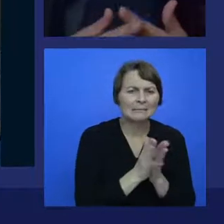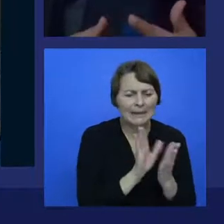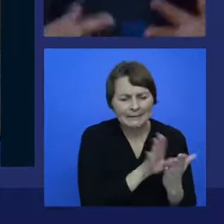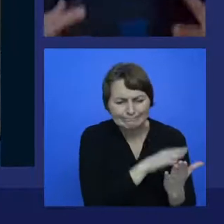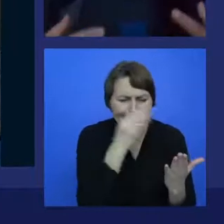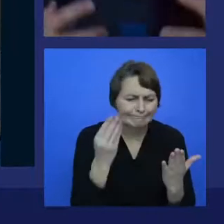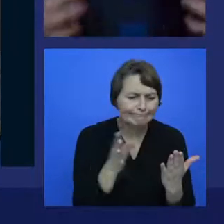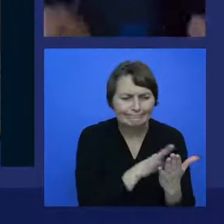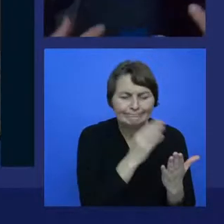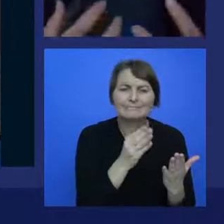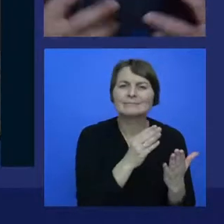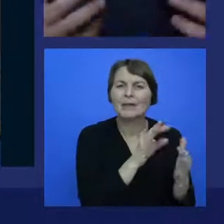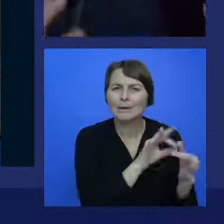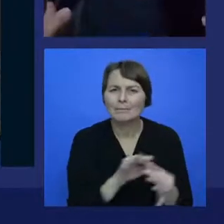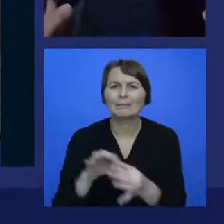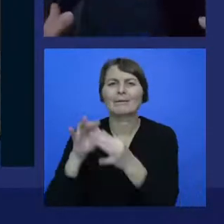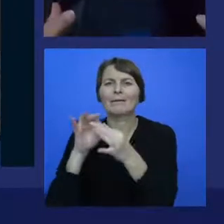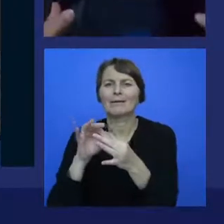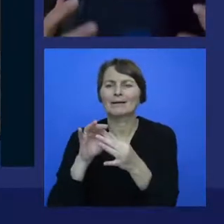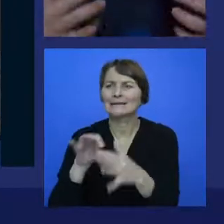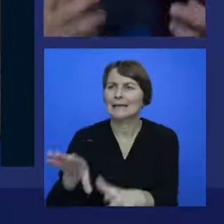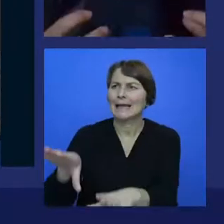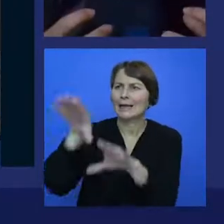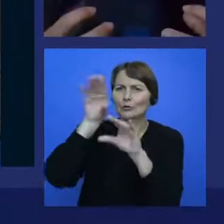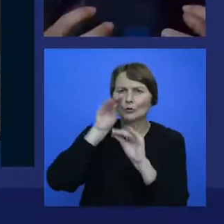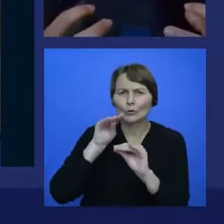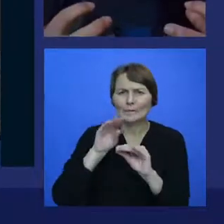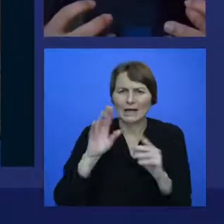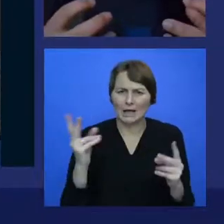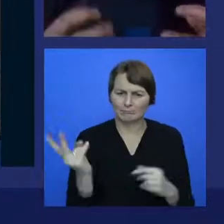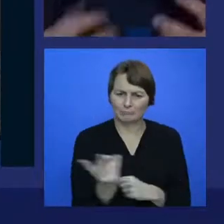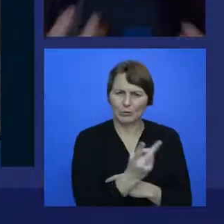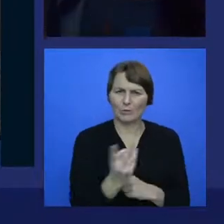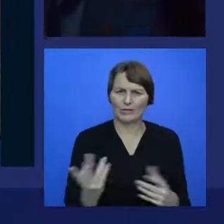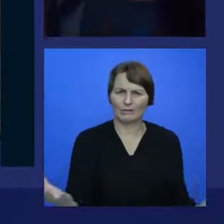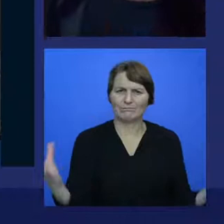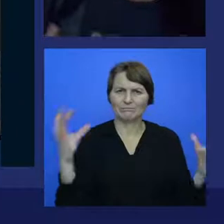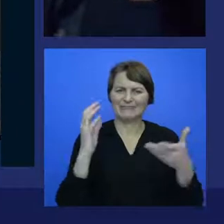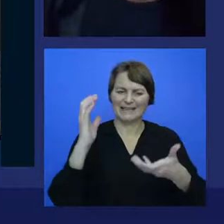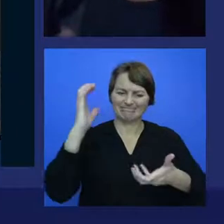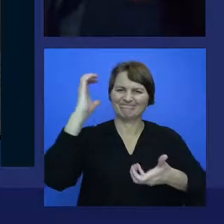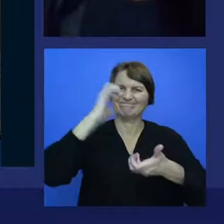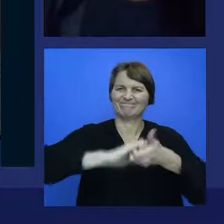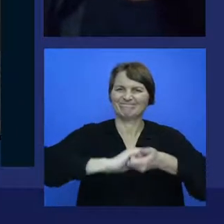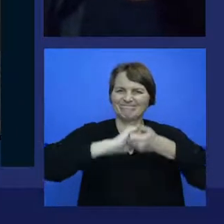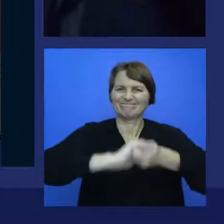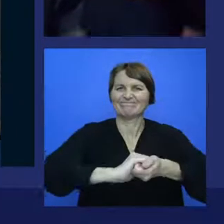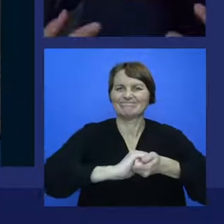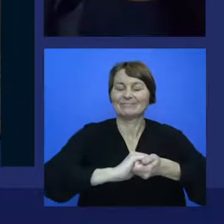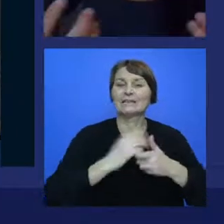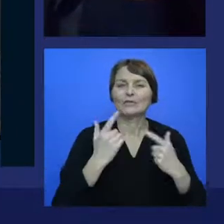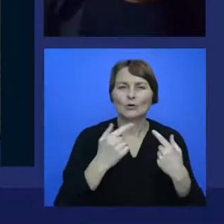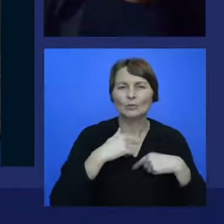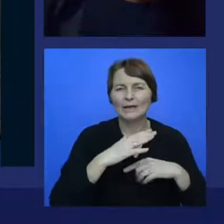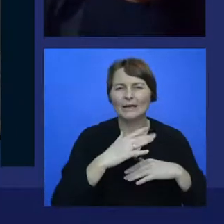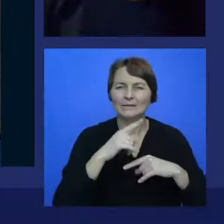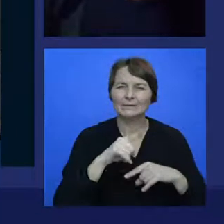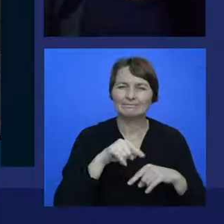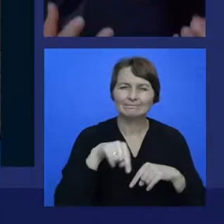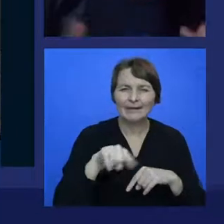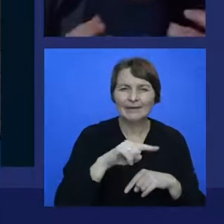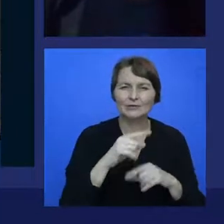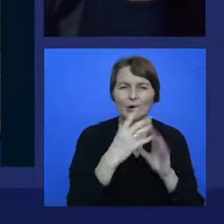that they are really two ways of describing our interest in making our models